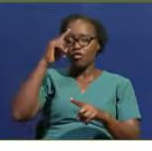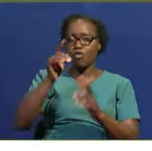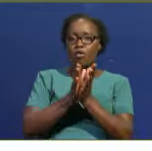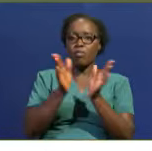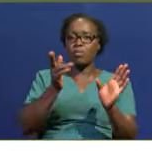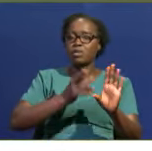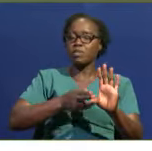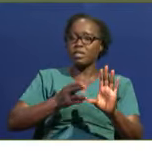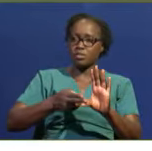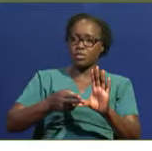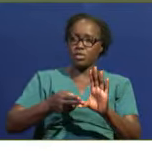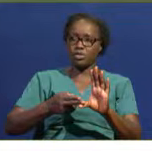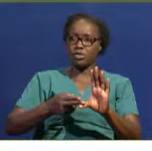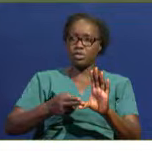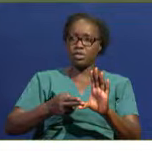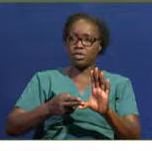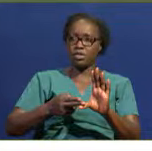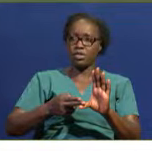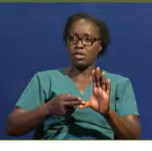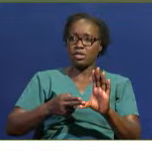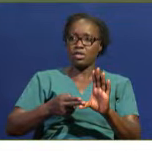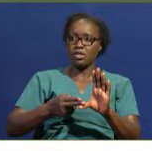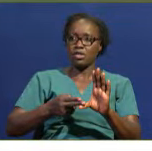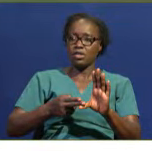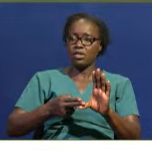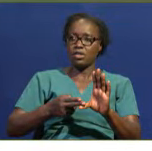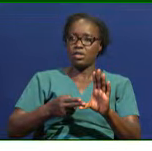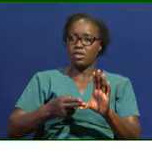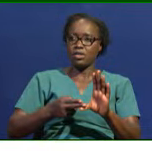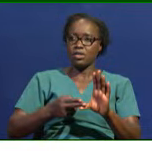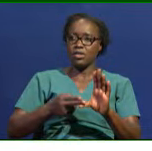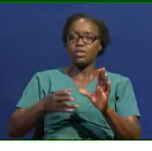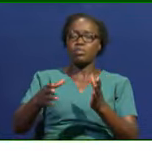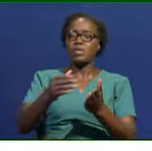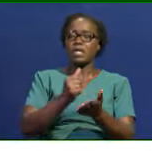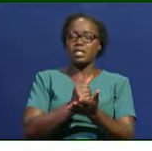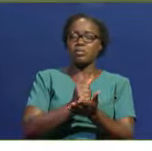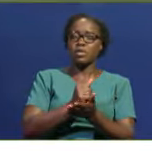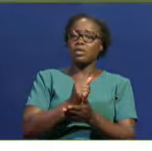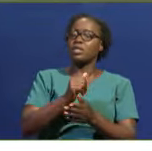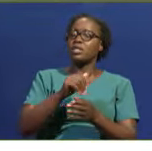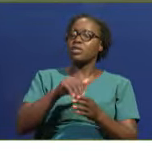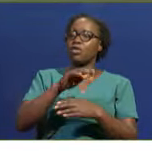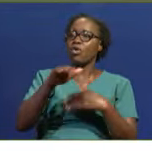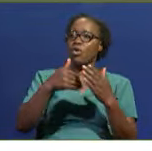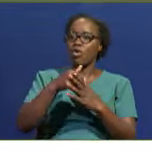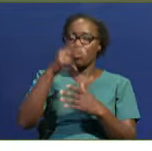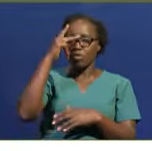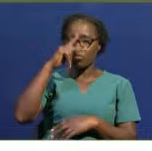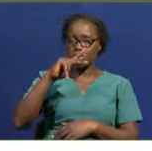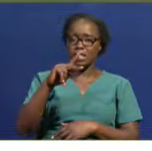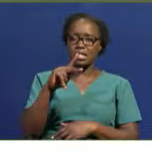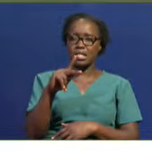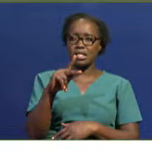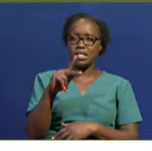public participation to be all policy and